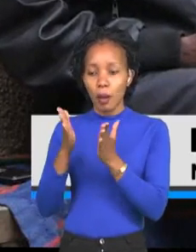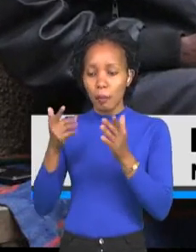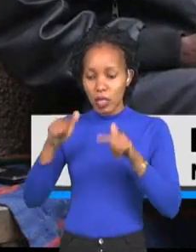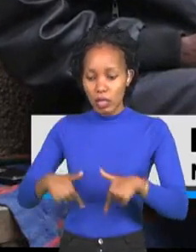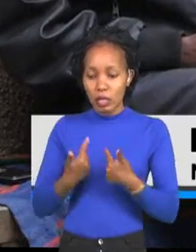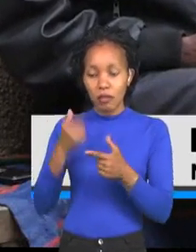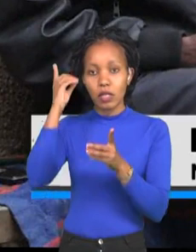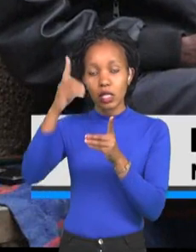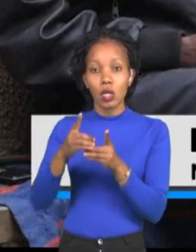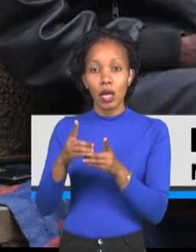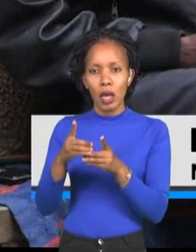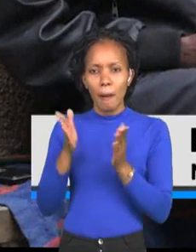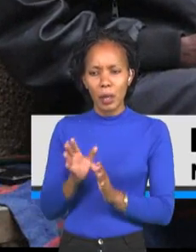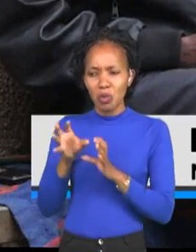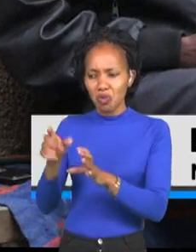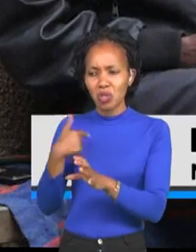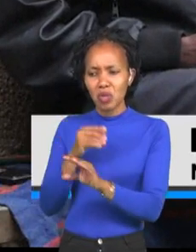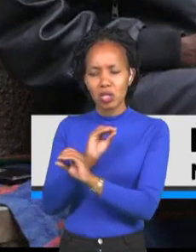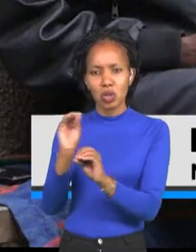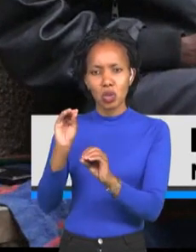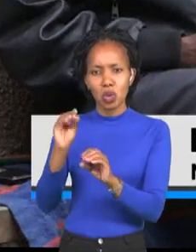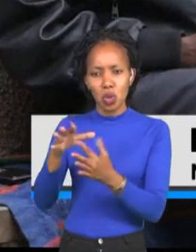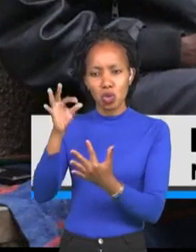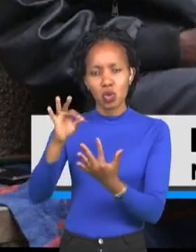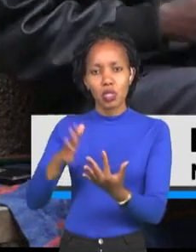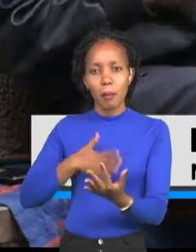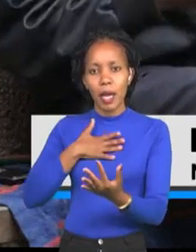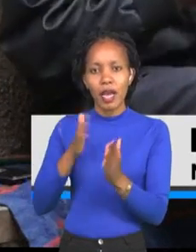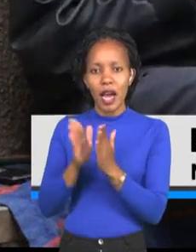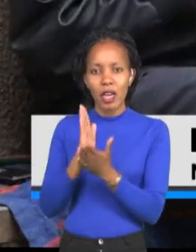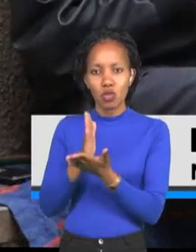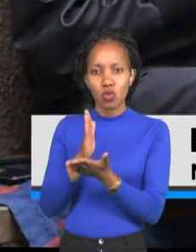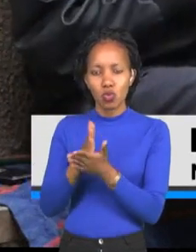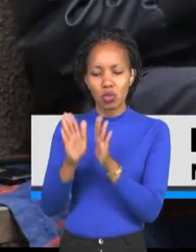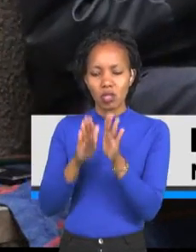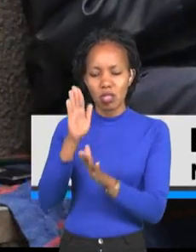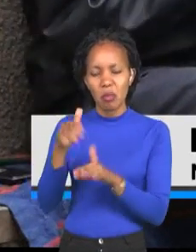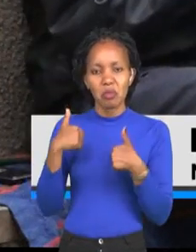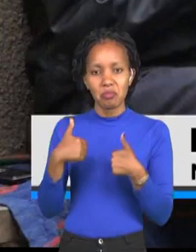decision. Nobody forced me. It was my choice, and it was a crucial step.